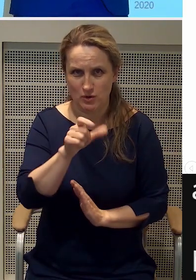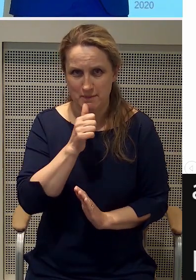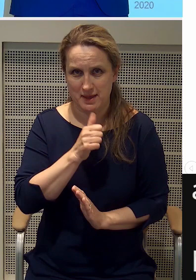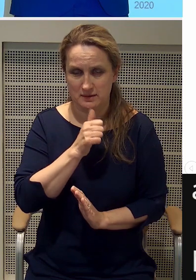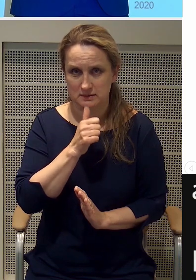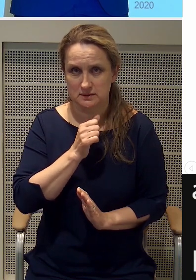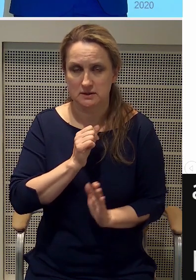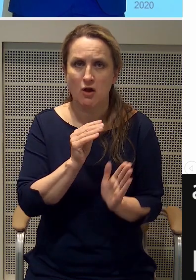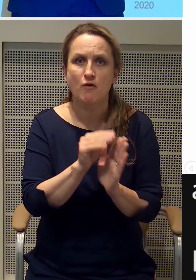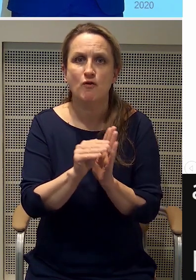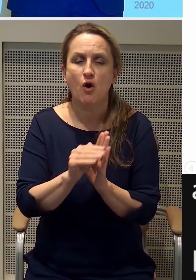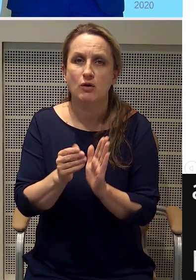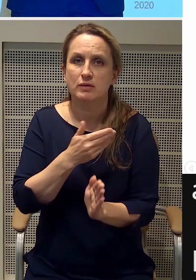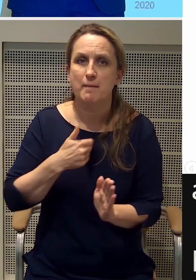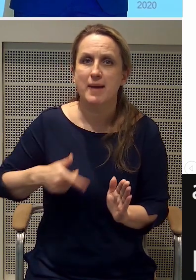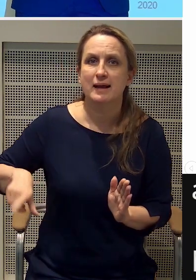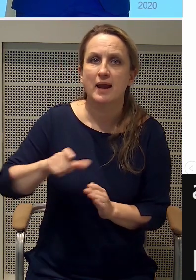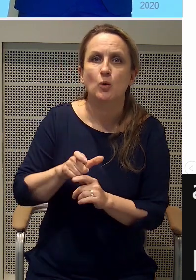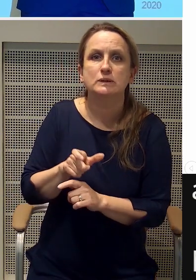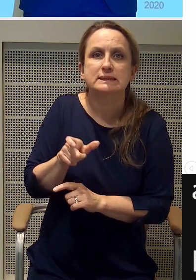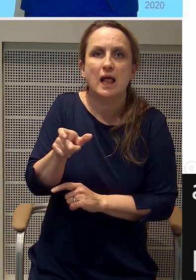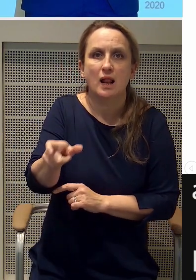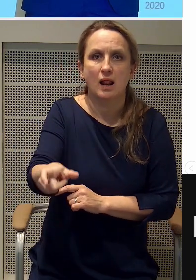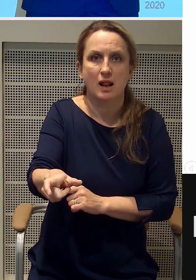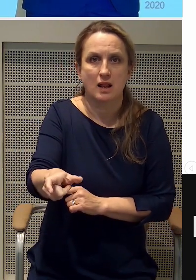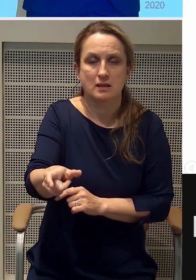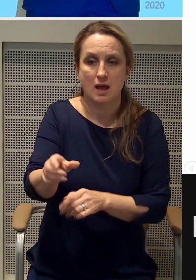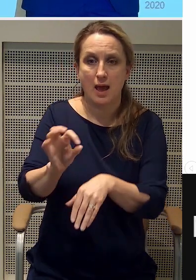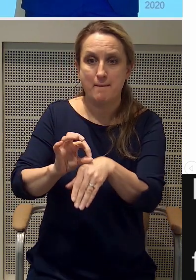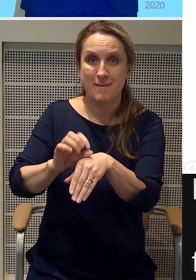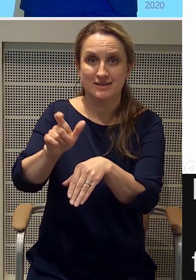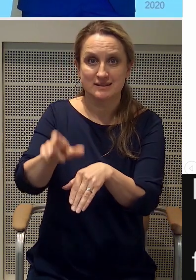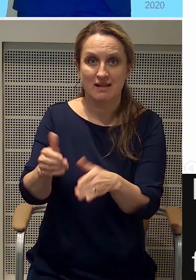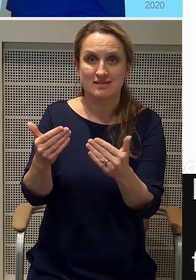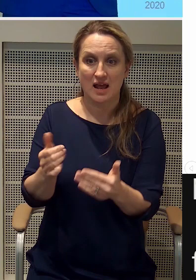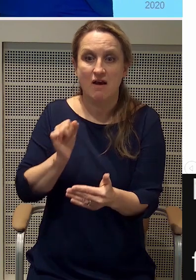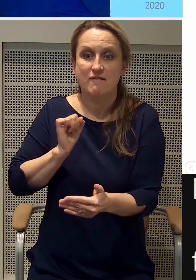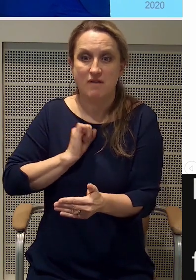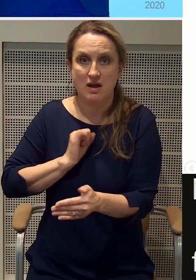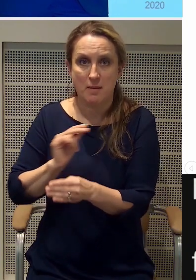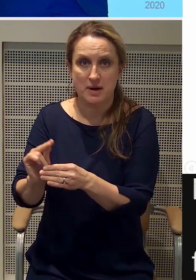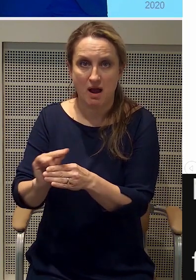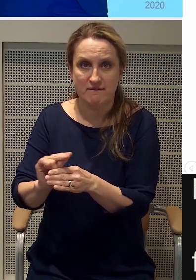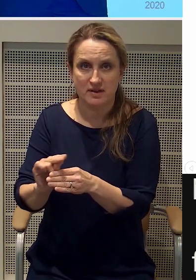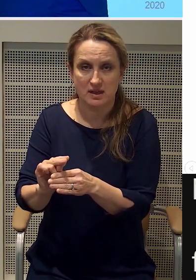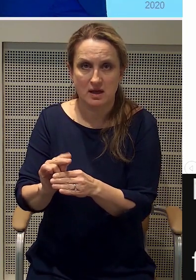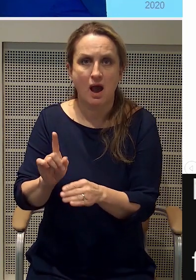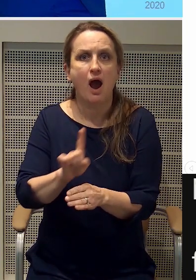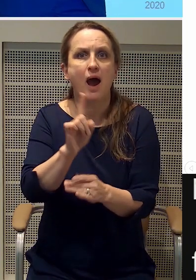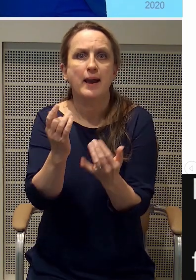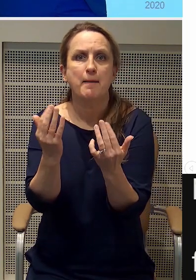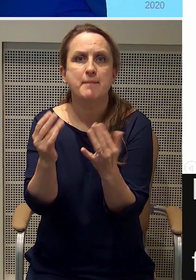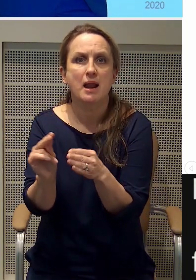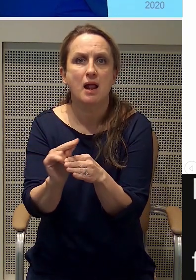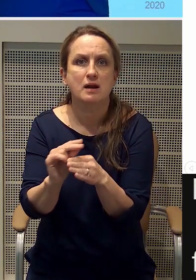There are many foundations here in Estonia, or more than just Children's Foundation. For us, the foundations are like